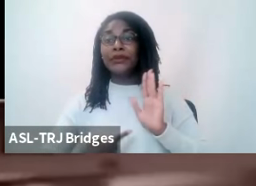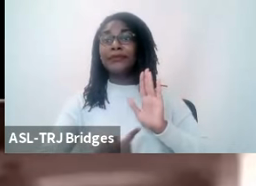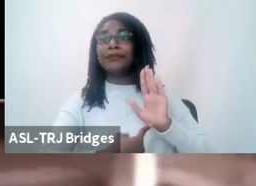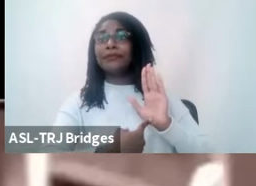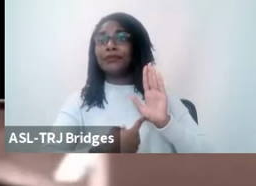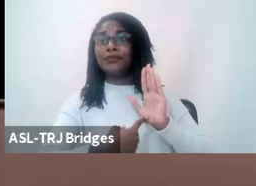presence, we wreck it.